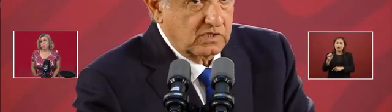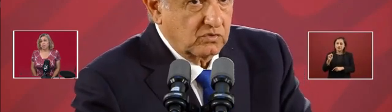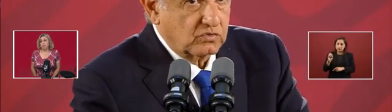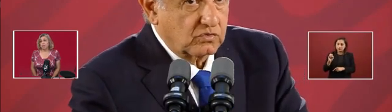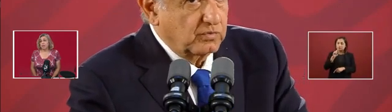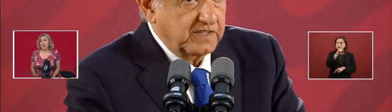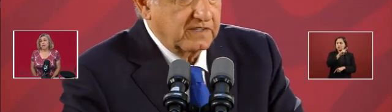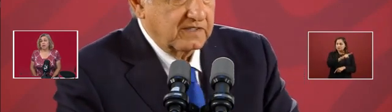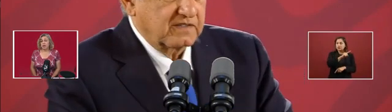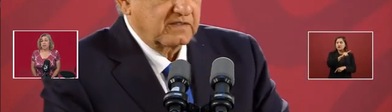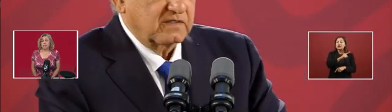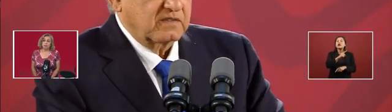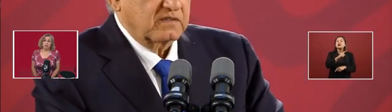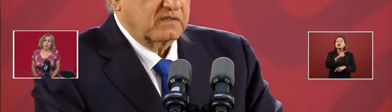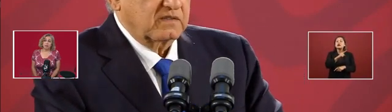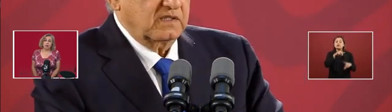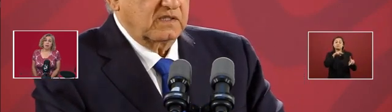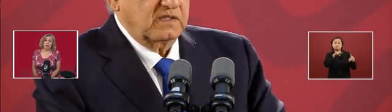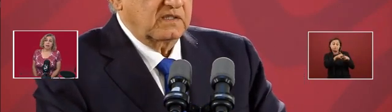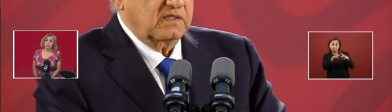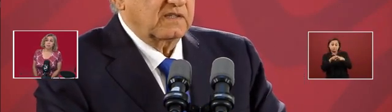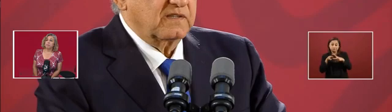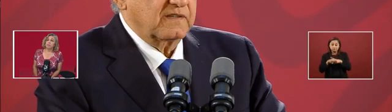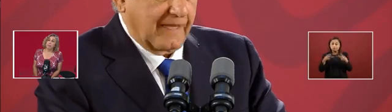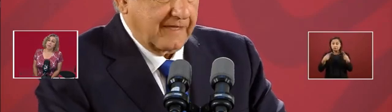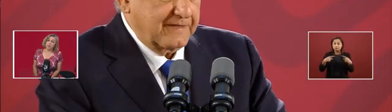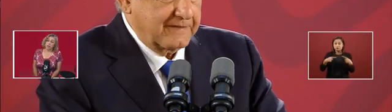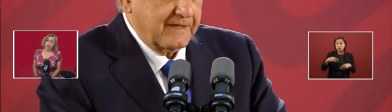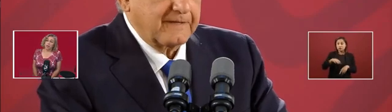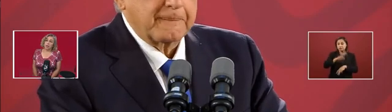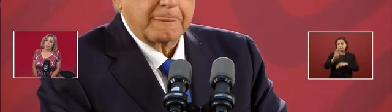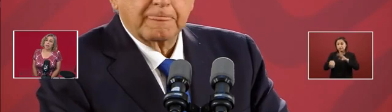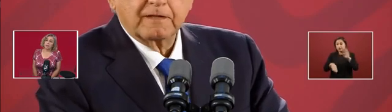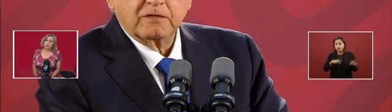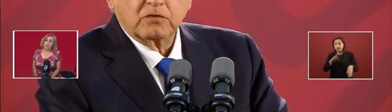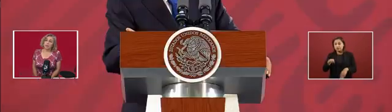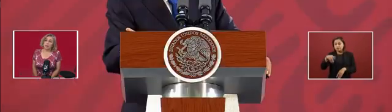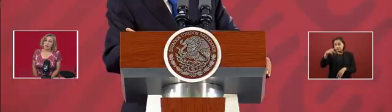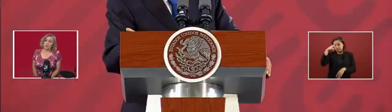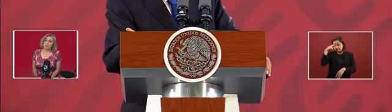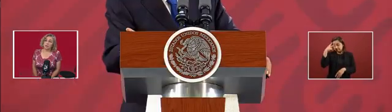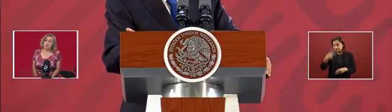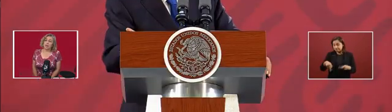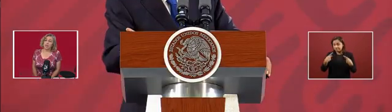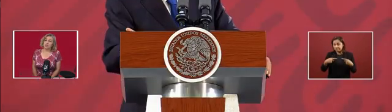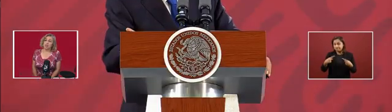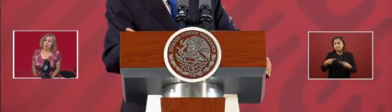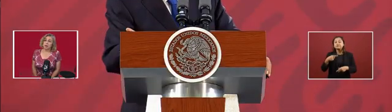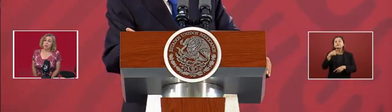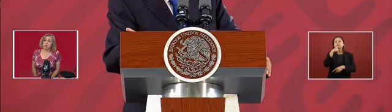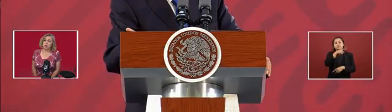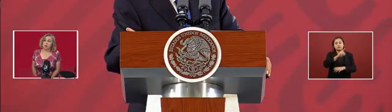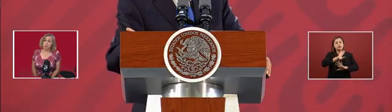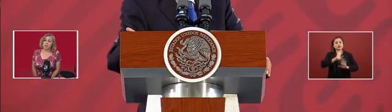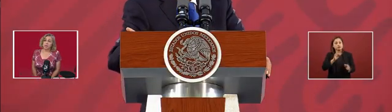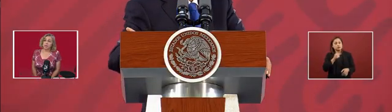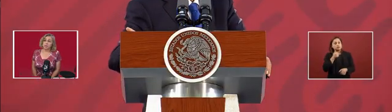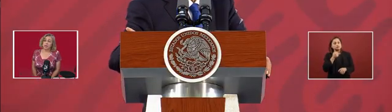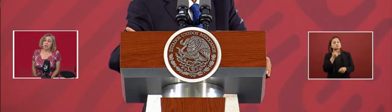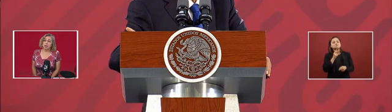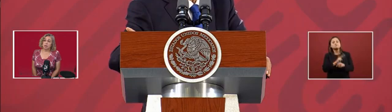la And then reunión en we'll go Washington to the meeting in Washington el día 10, on the 10th. pero mañana va a estar But as of tomorrow, Marcelo.